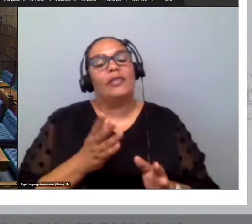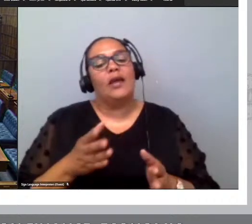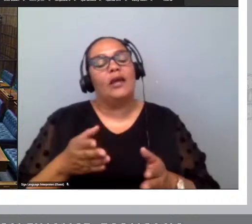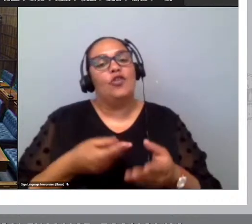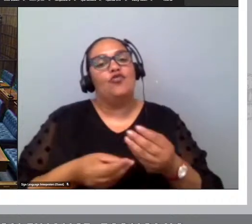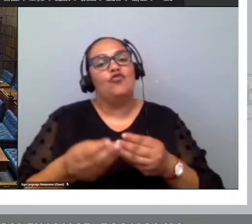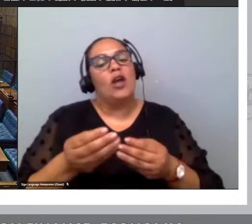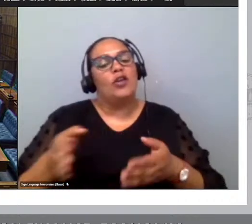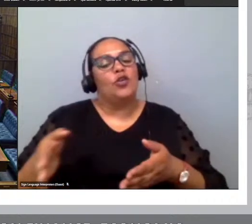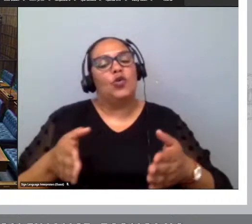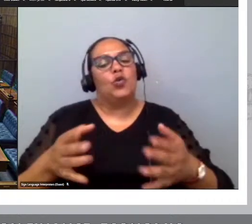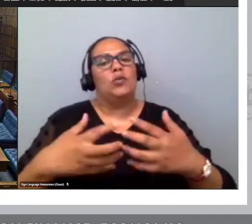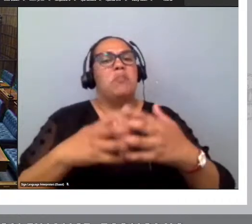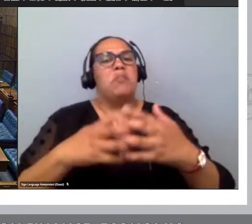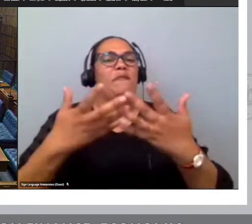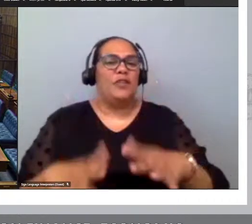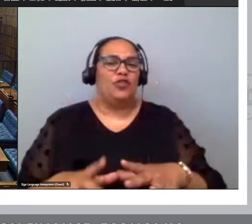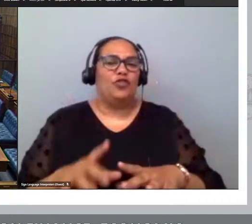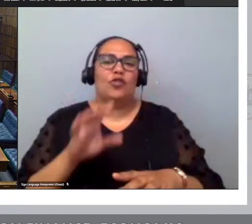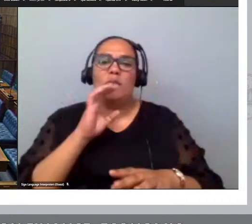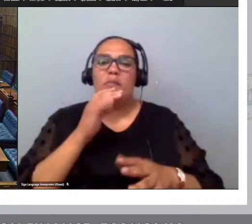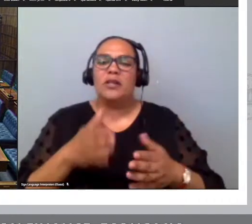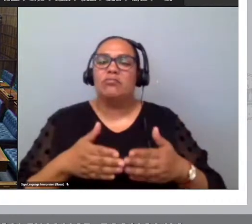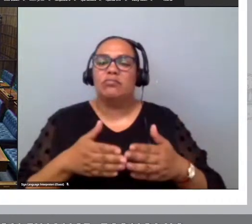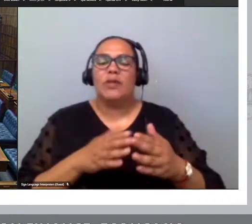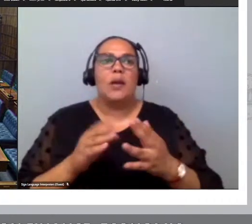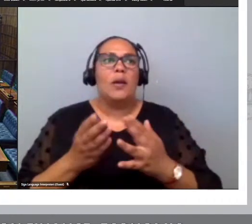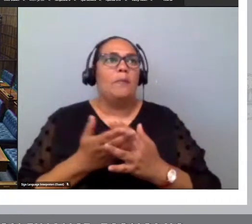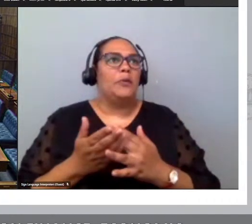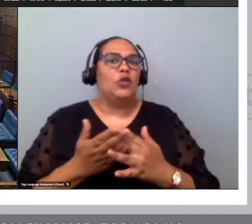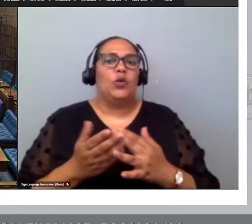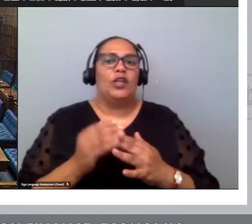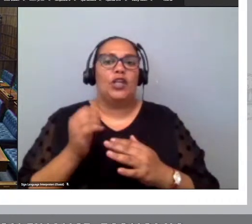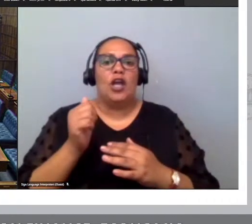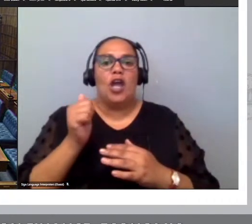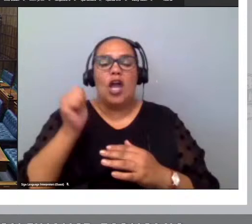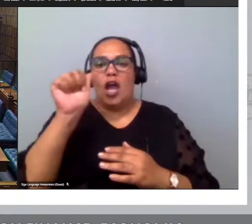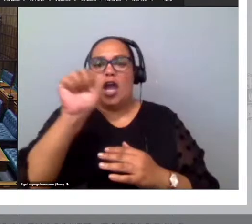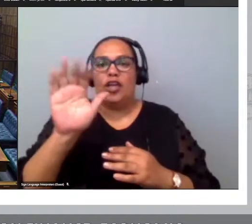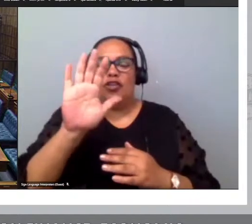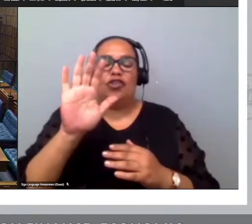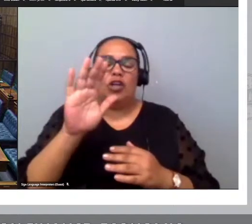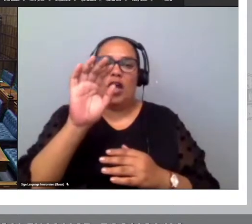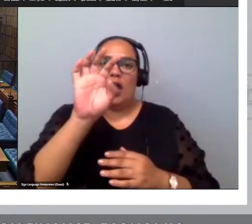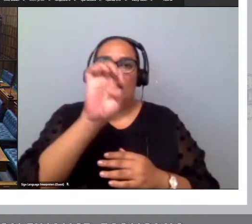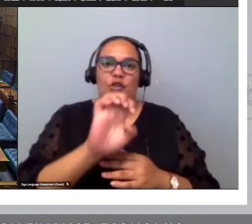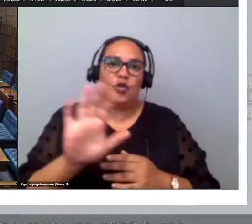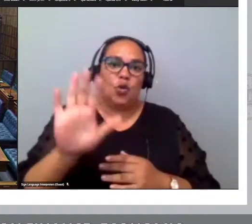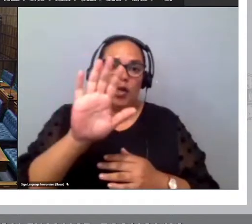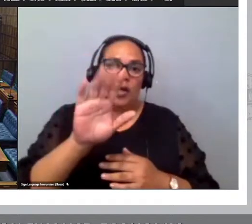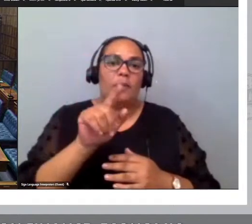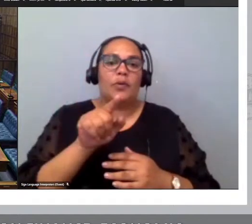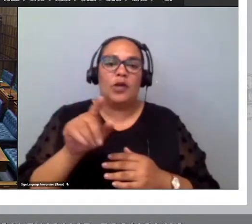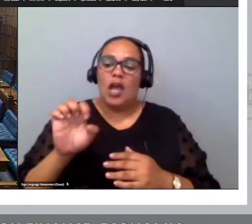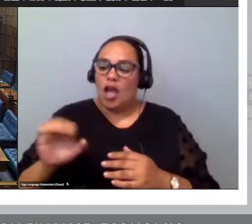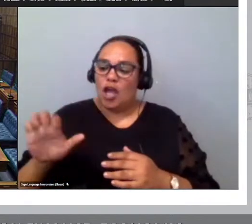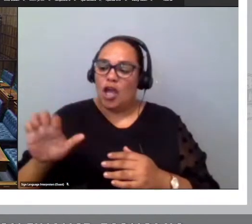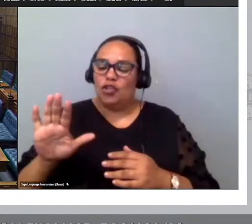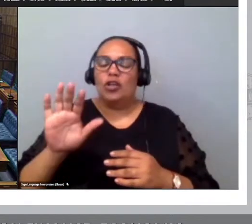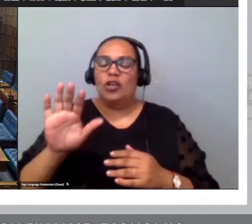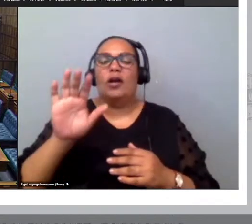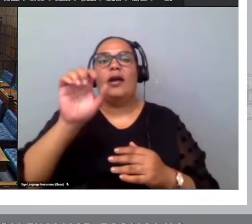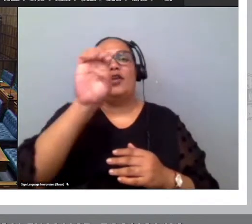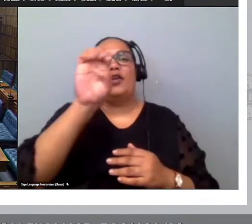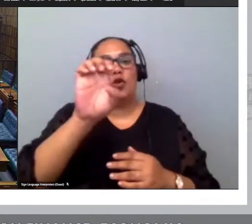set so vessels that are moving between Asia and Europe have particular cargos that are set for